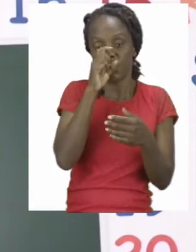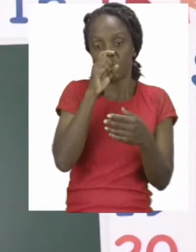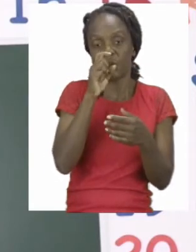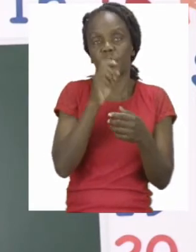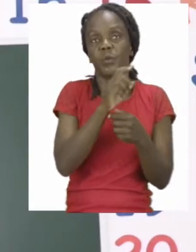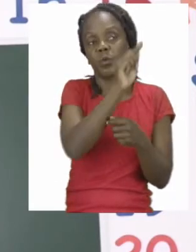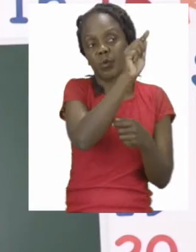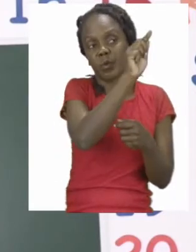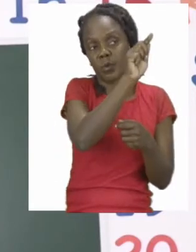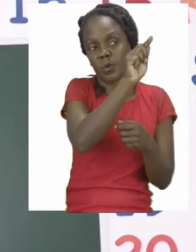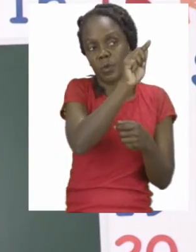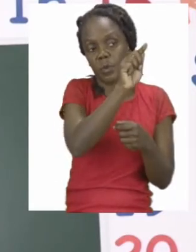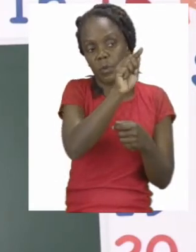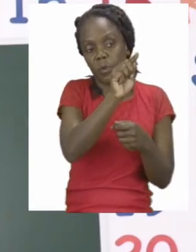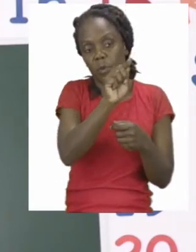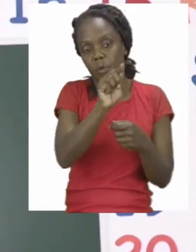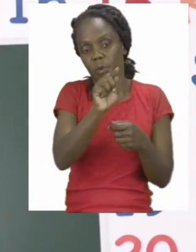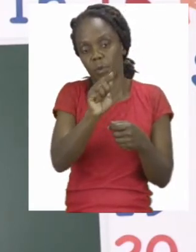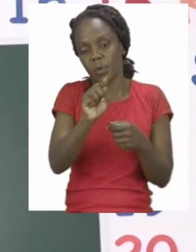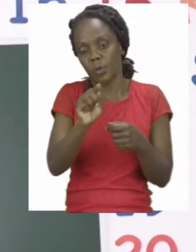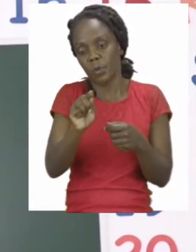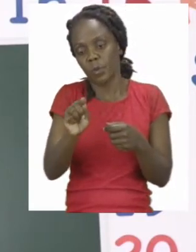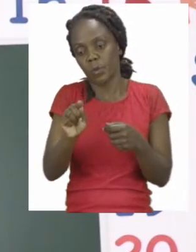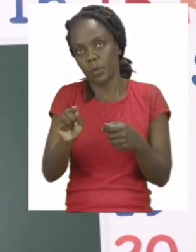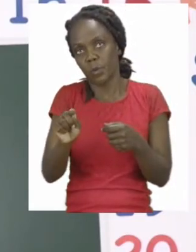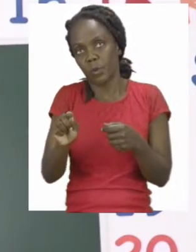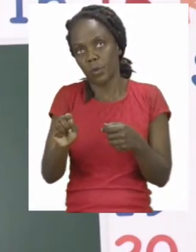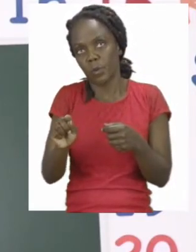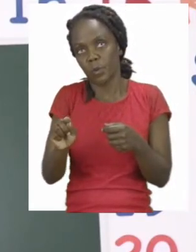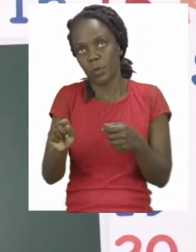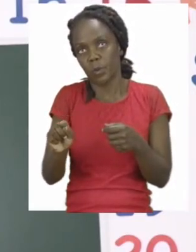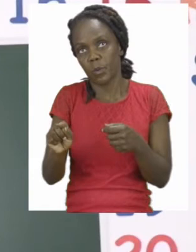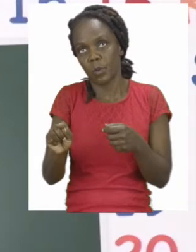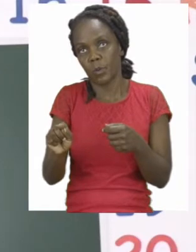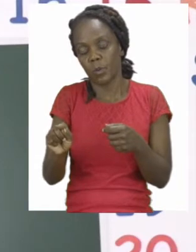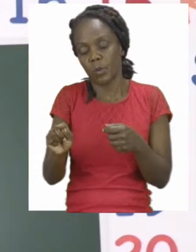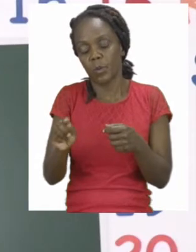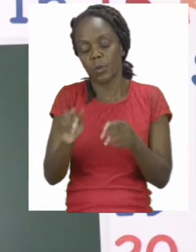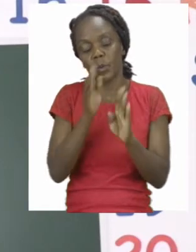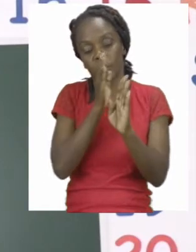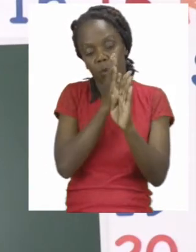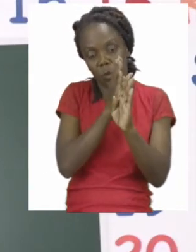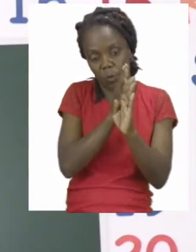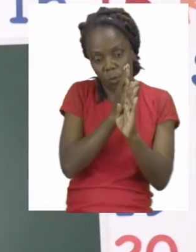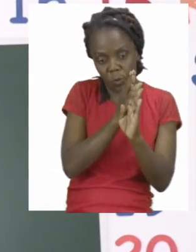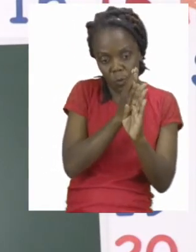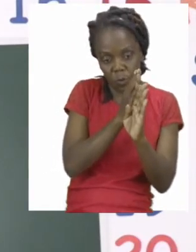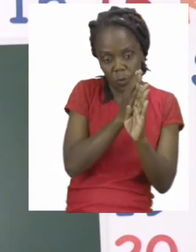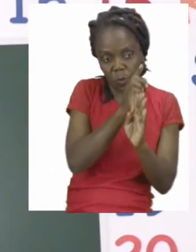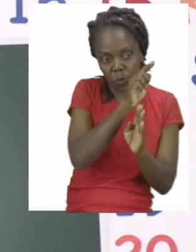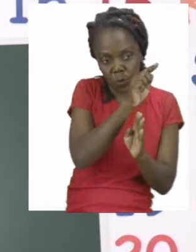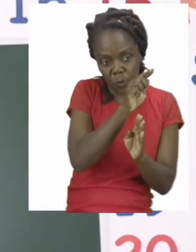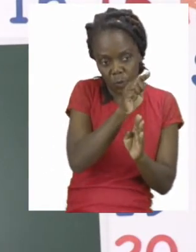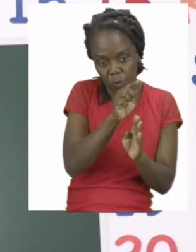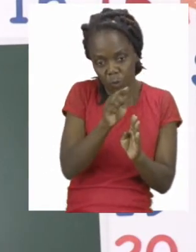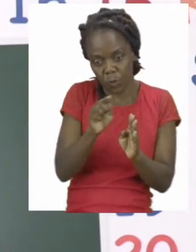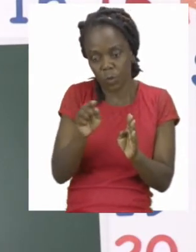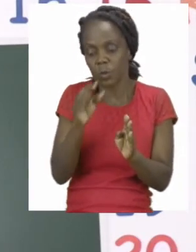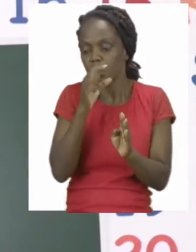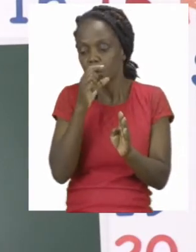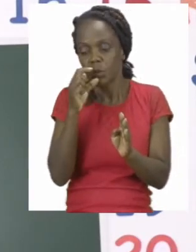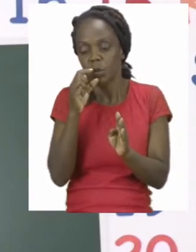a nice straight line to her name. And her name this time